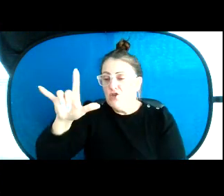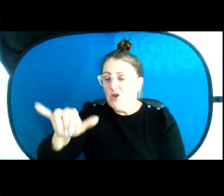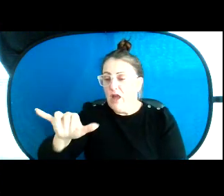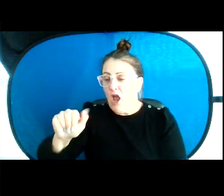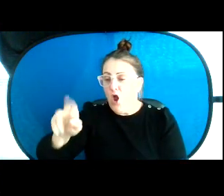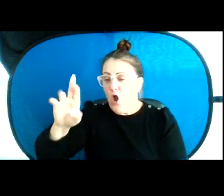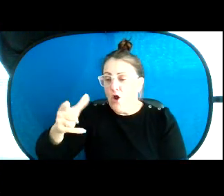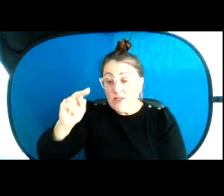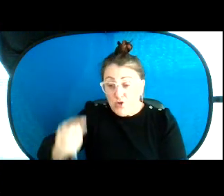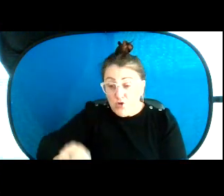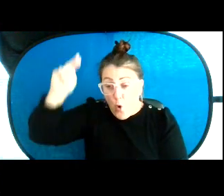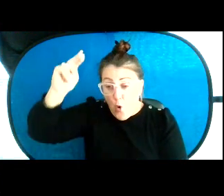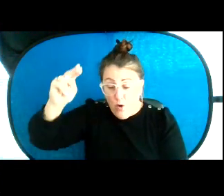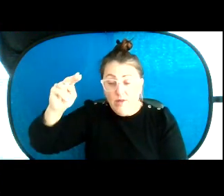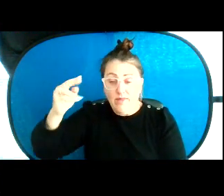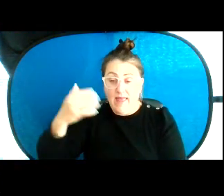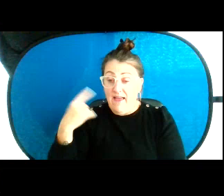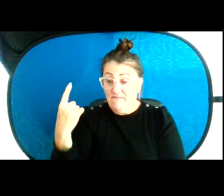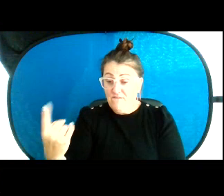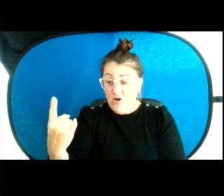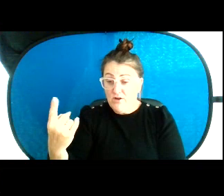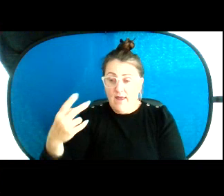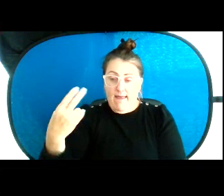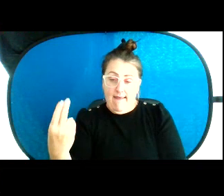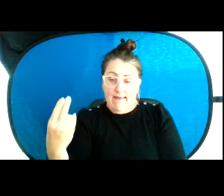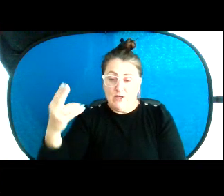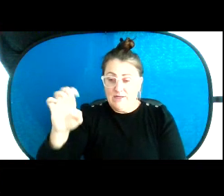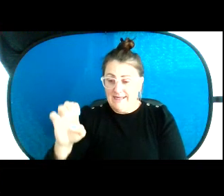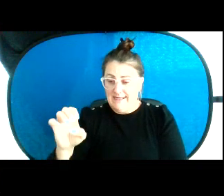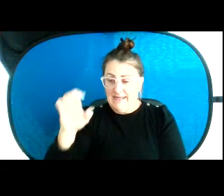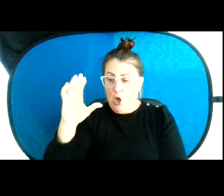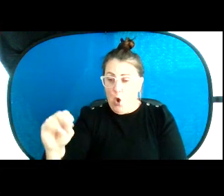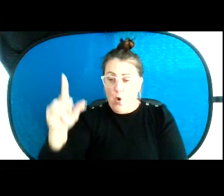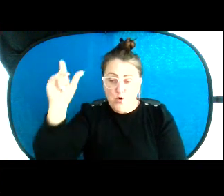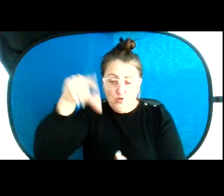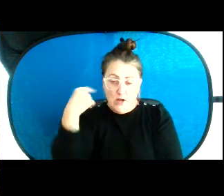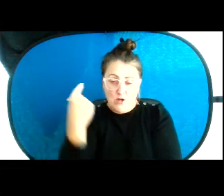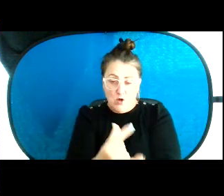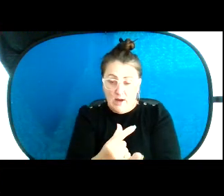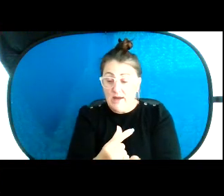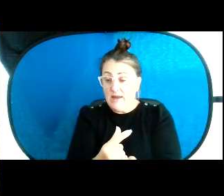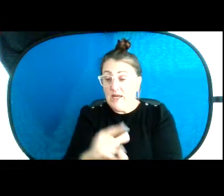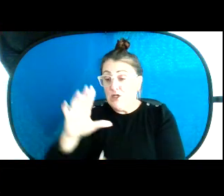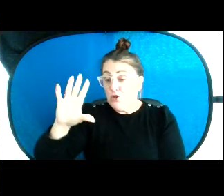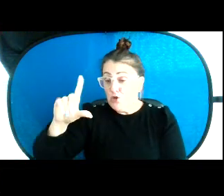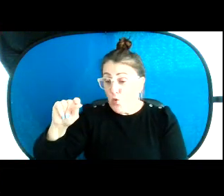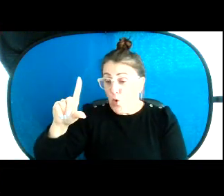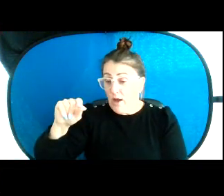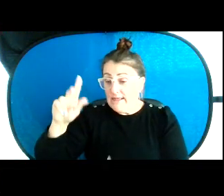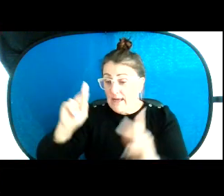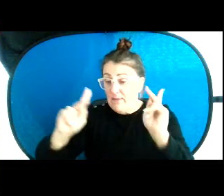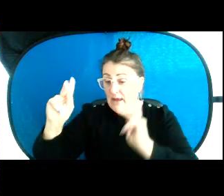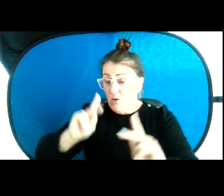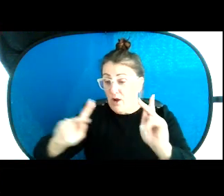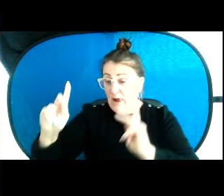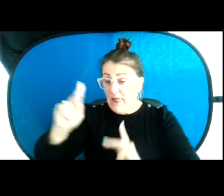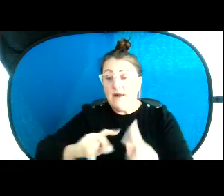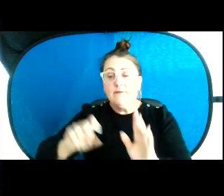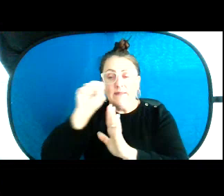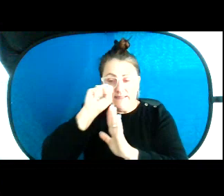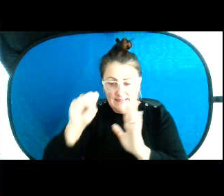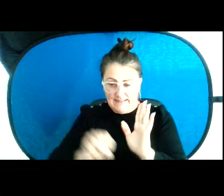North Region held its first HEO Academy, graduating another 20 participants in a new statewide